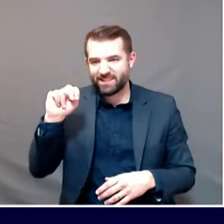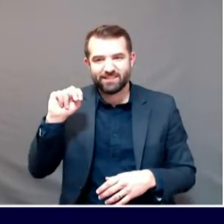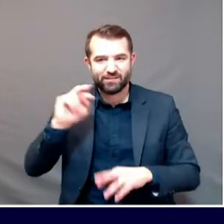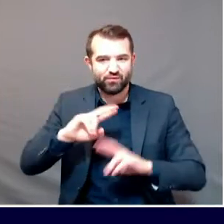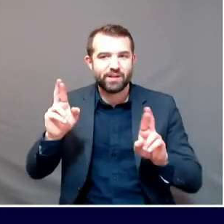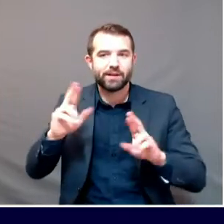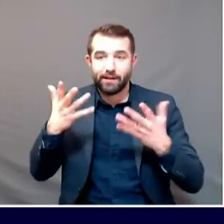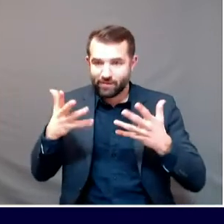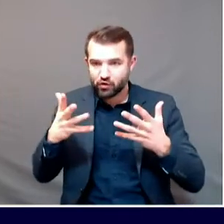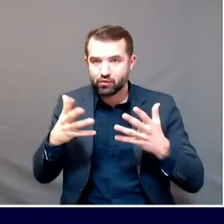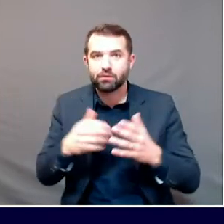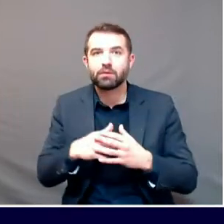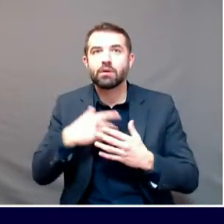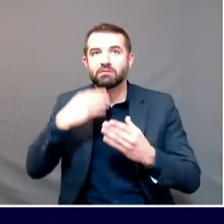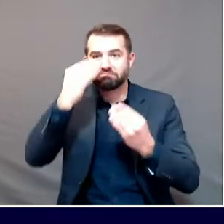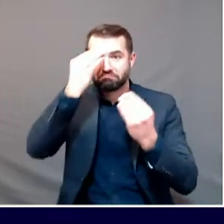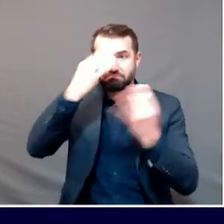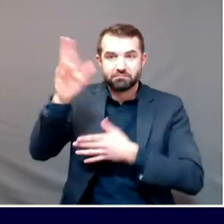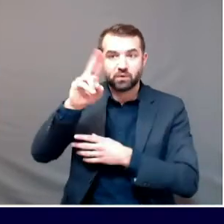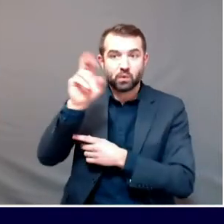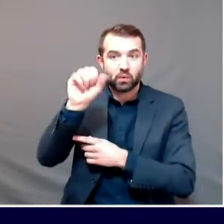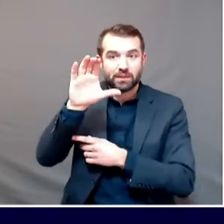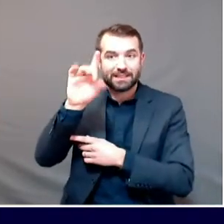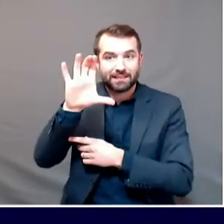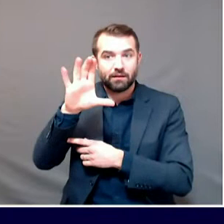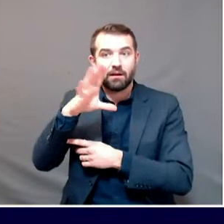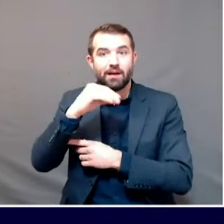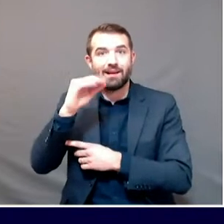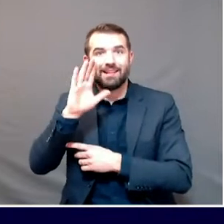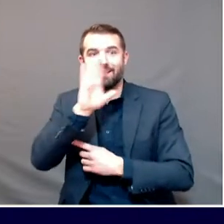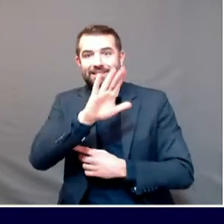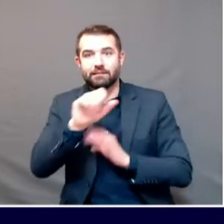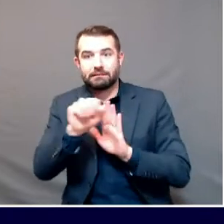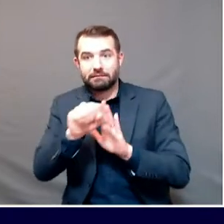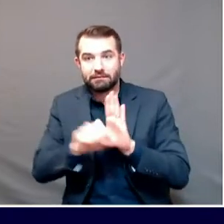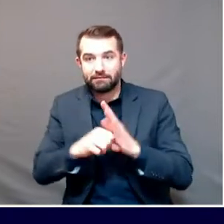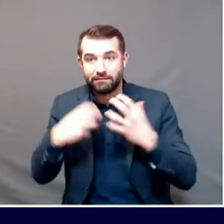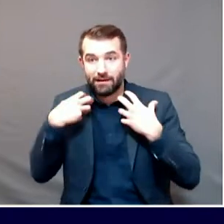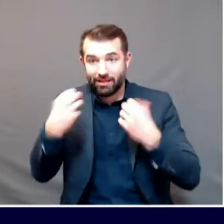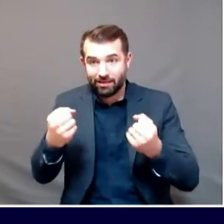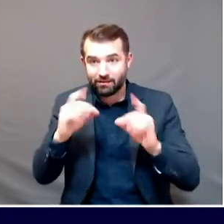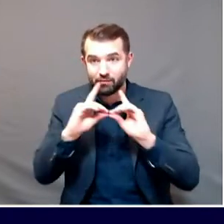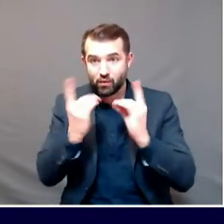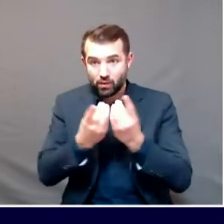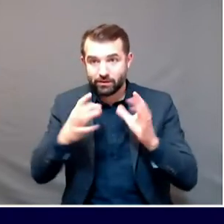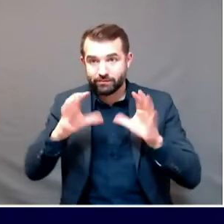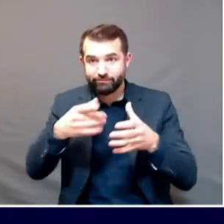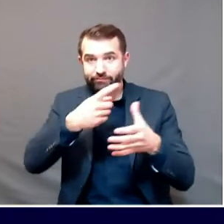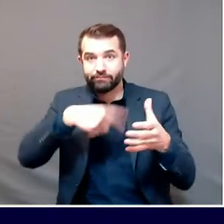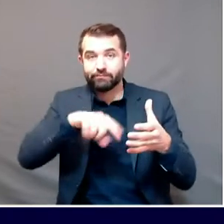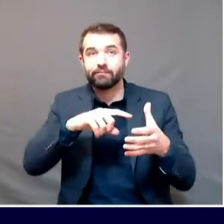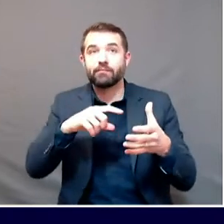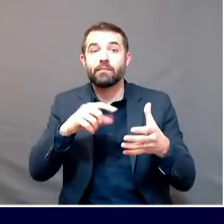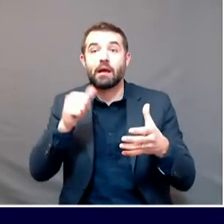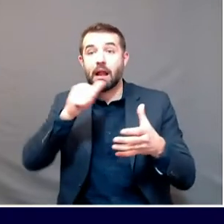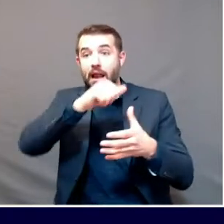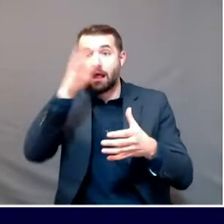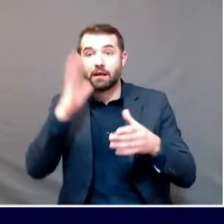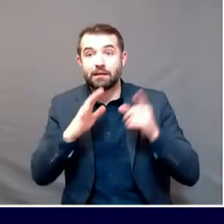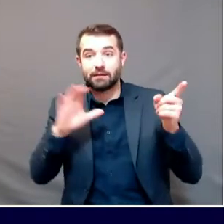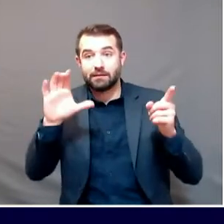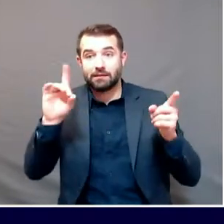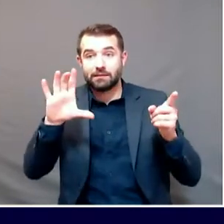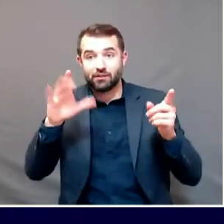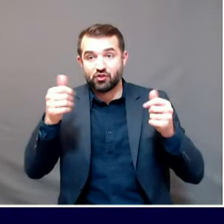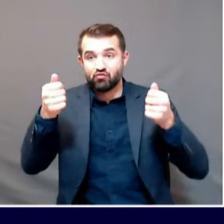department. I've exchanged some messages with my counterpart in Alaska who reports that the system worked as